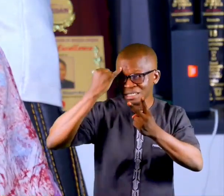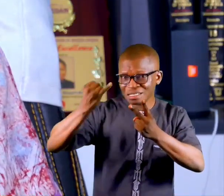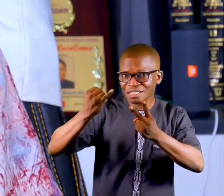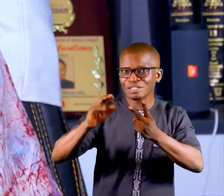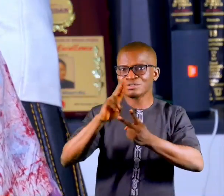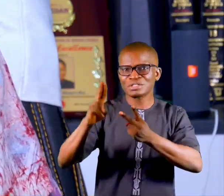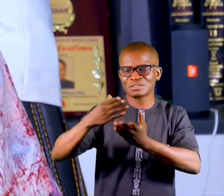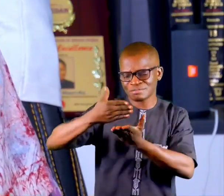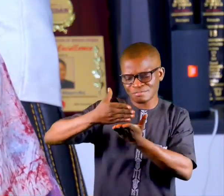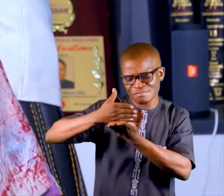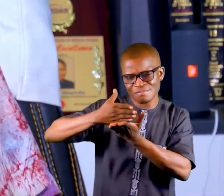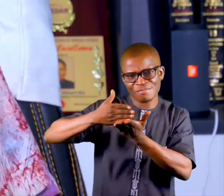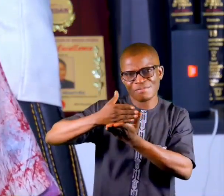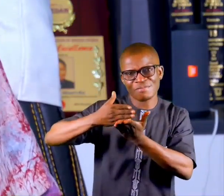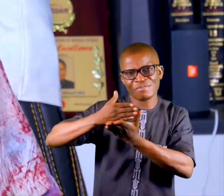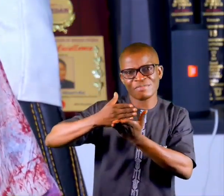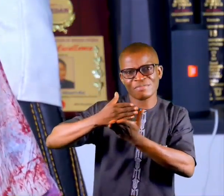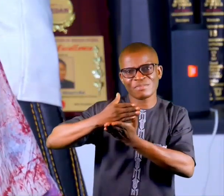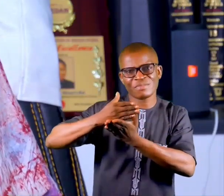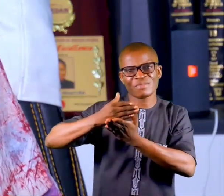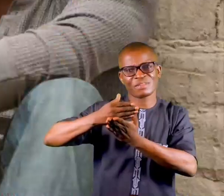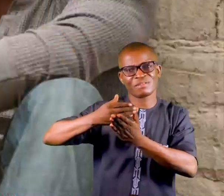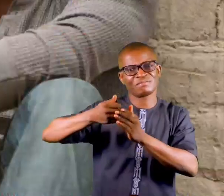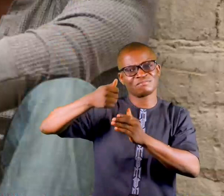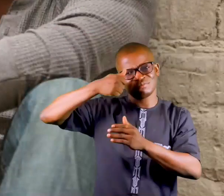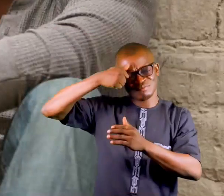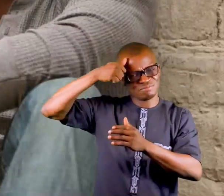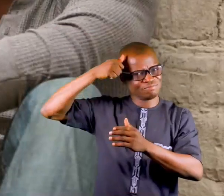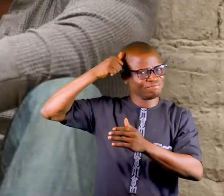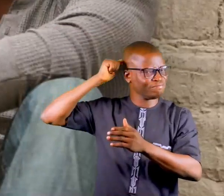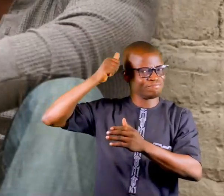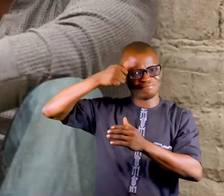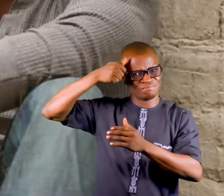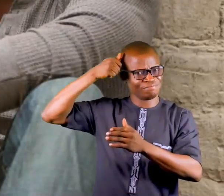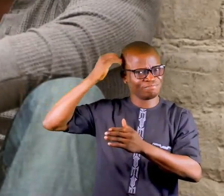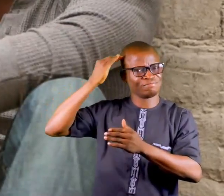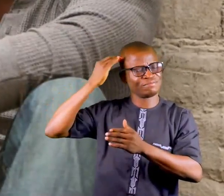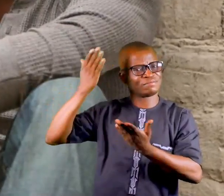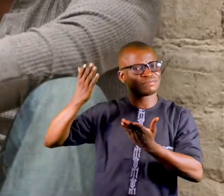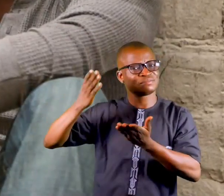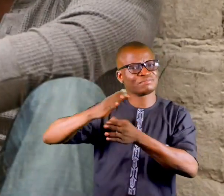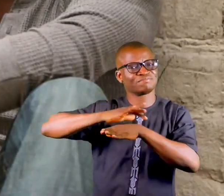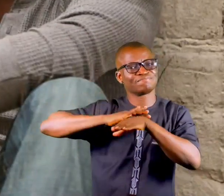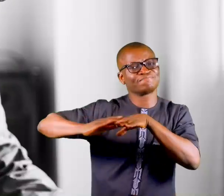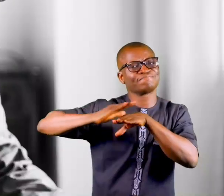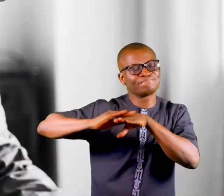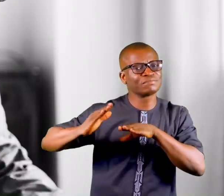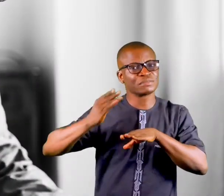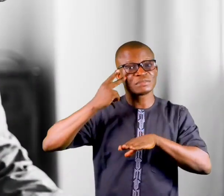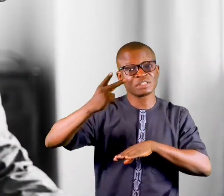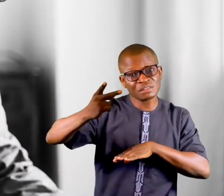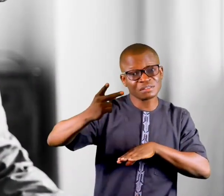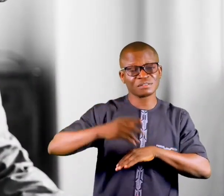using a blade to shave her head. Then another new trend